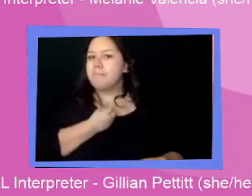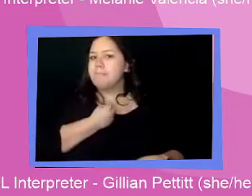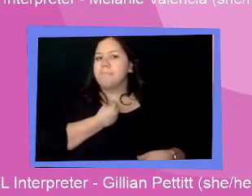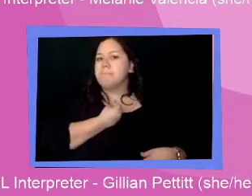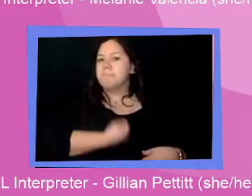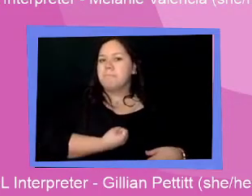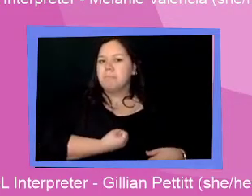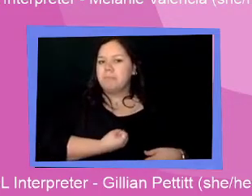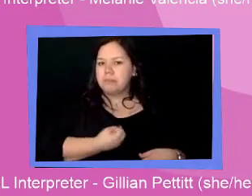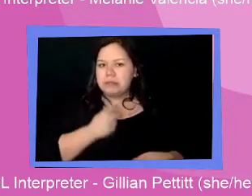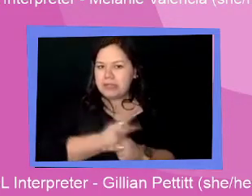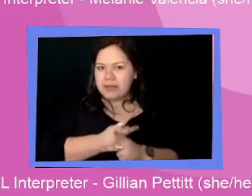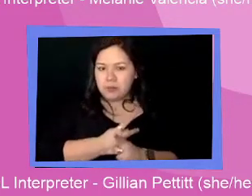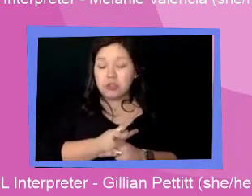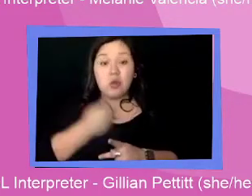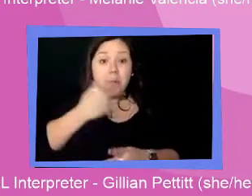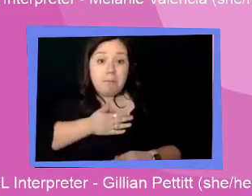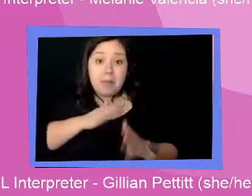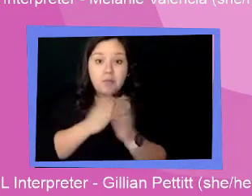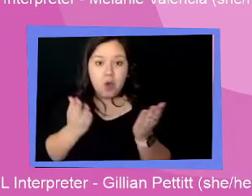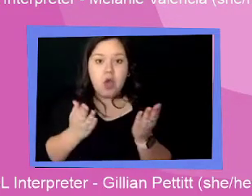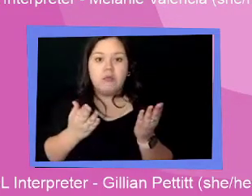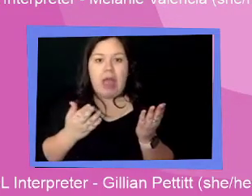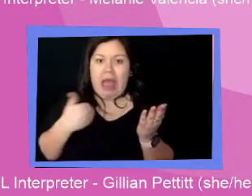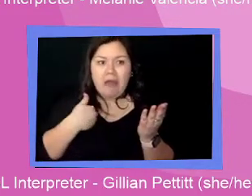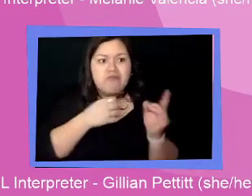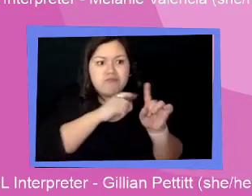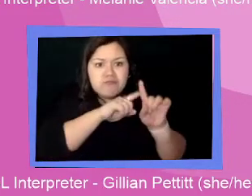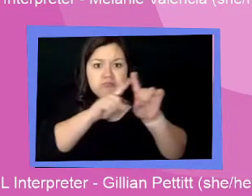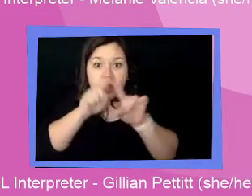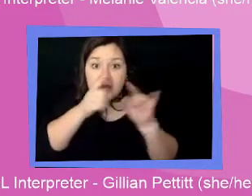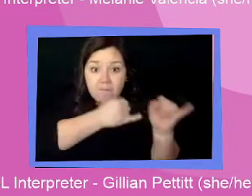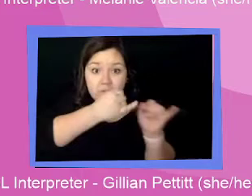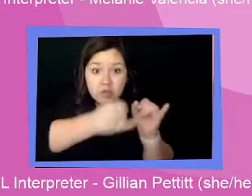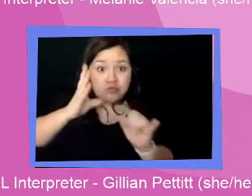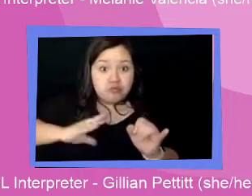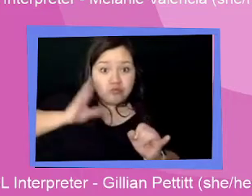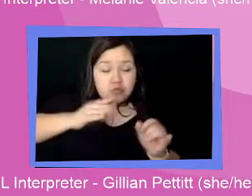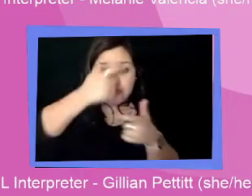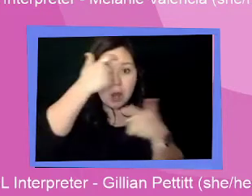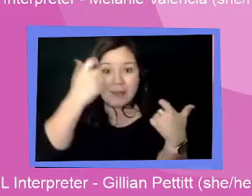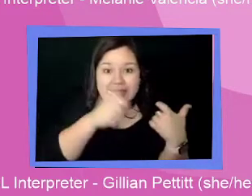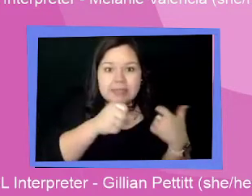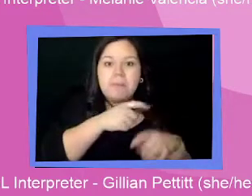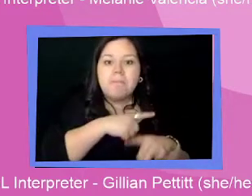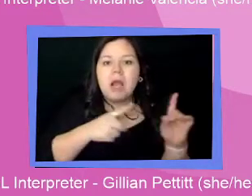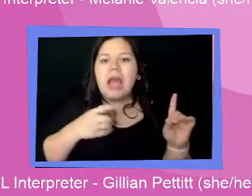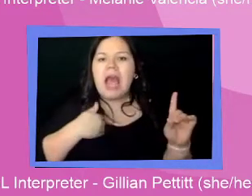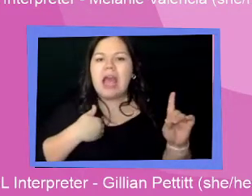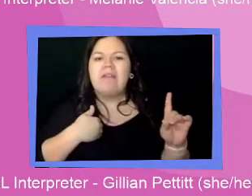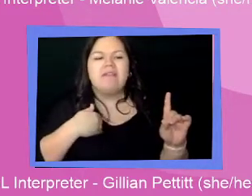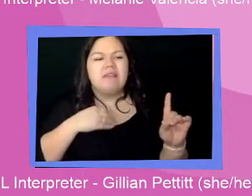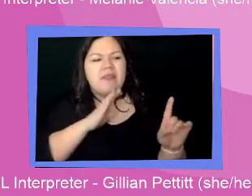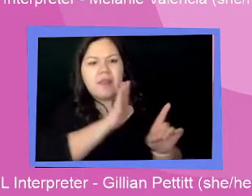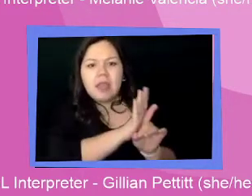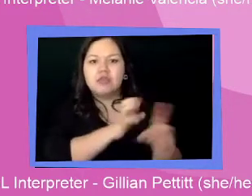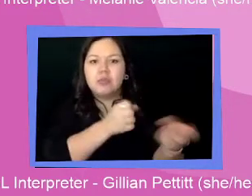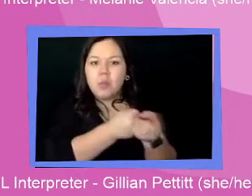but then it's their chosen family, or in this case, their werewolf pack, who's like there to help and support and like